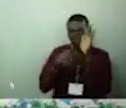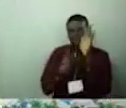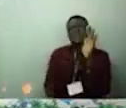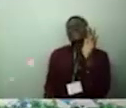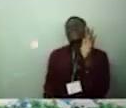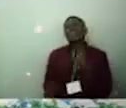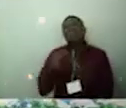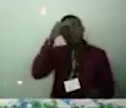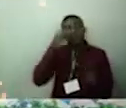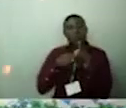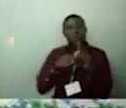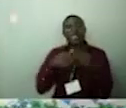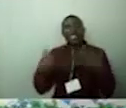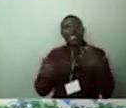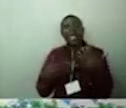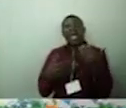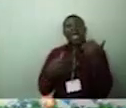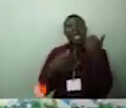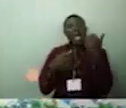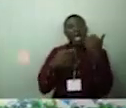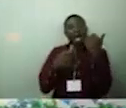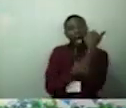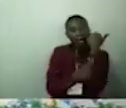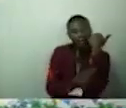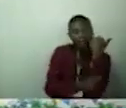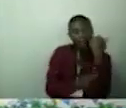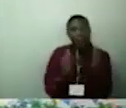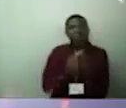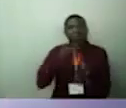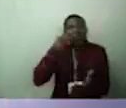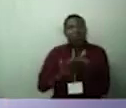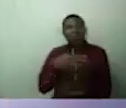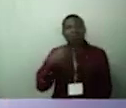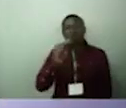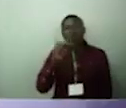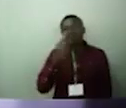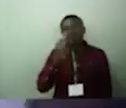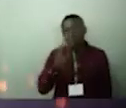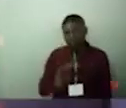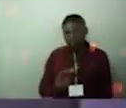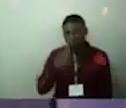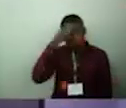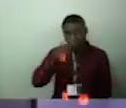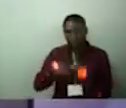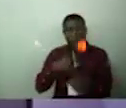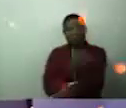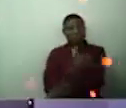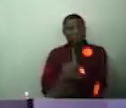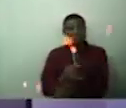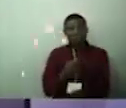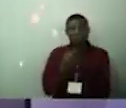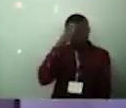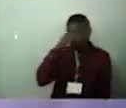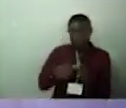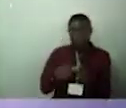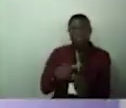You remember Abraham and Hagar's story? Come to Isaac. You remember James preached and said that Isaac